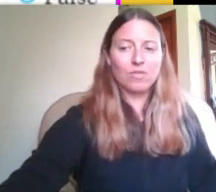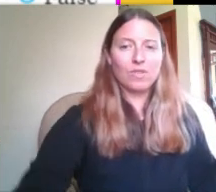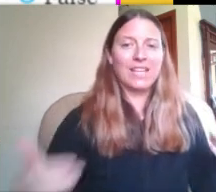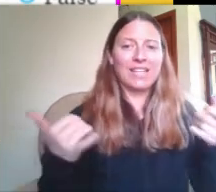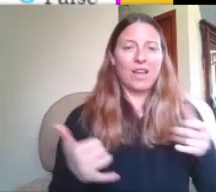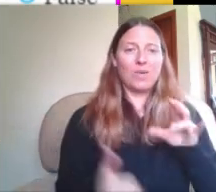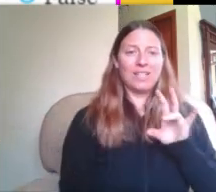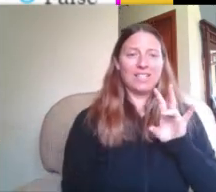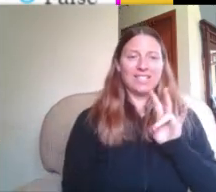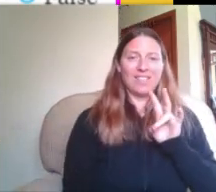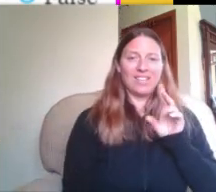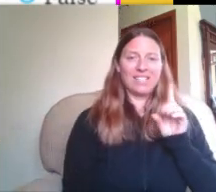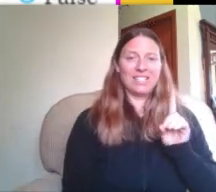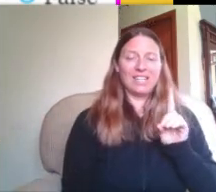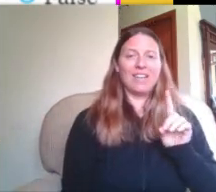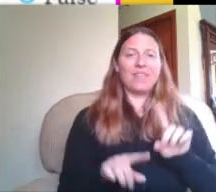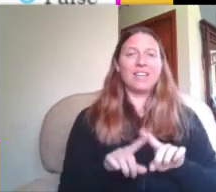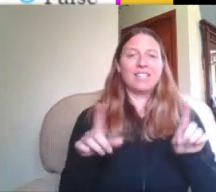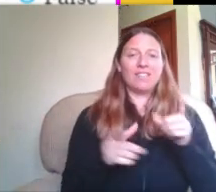mean is 2.